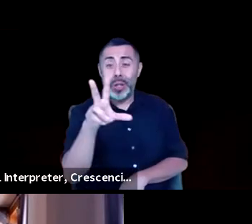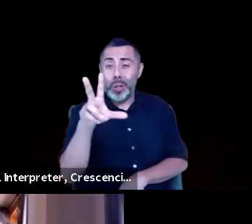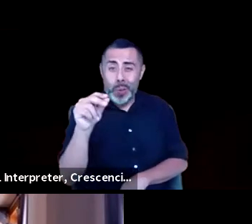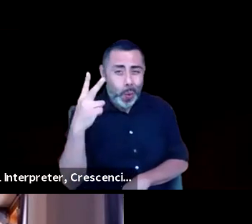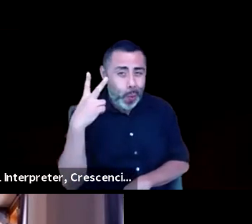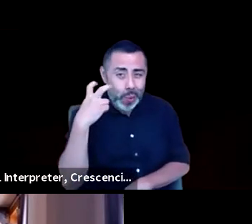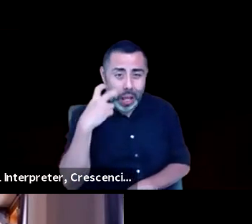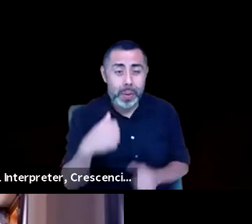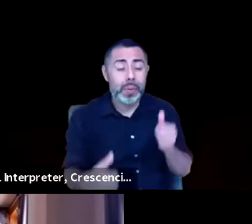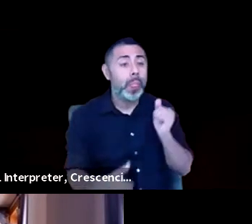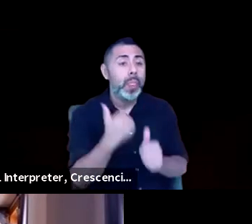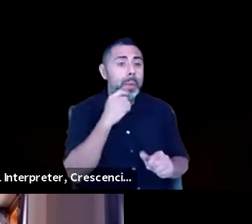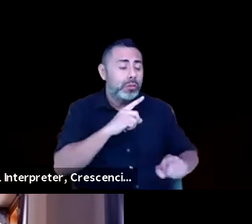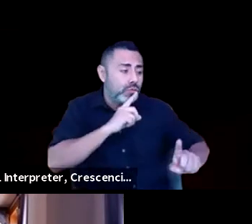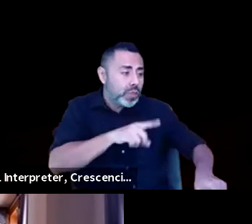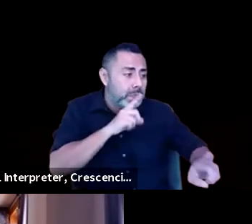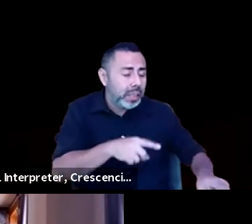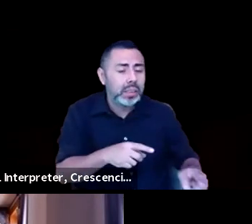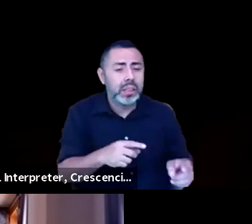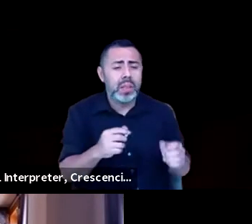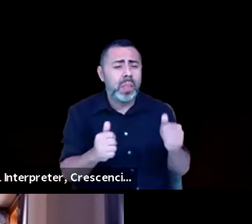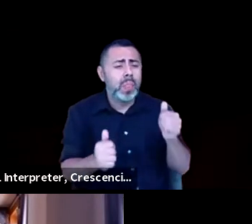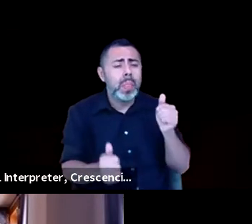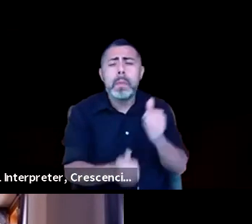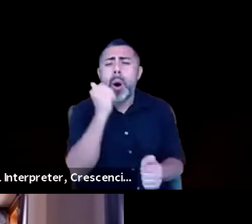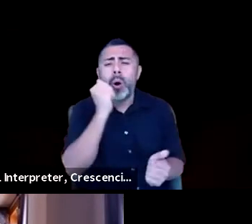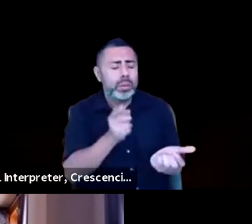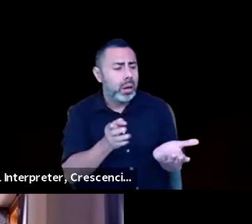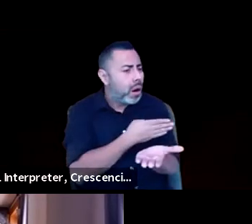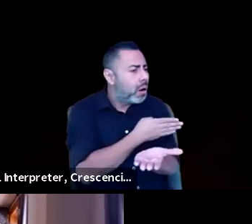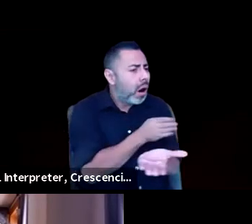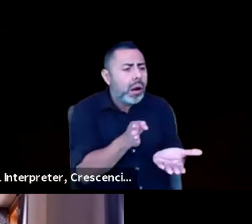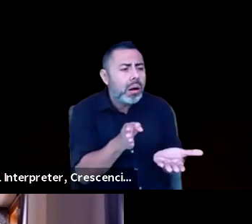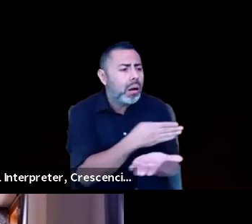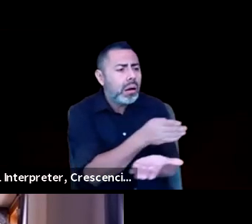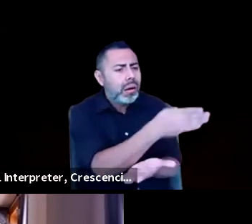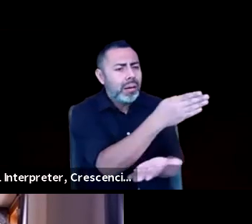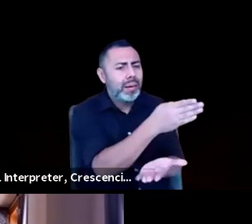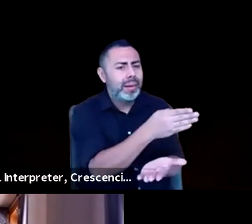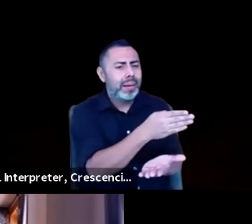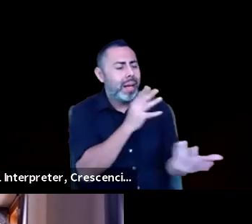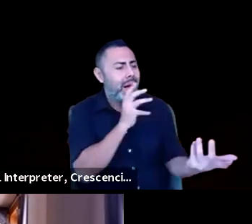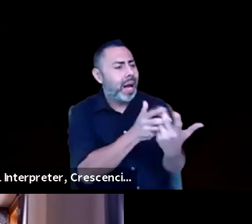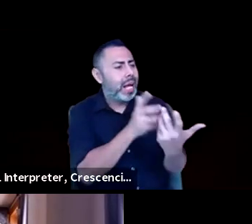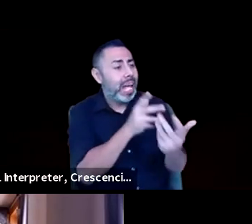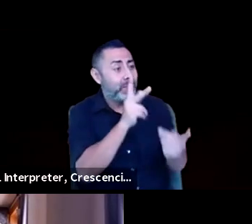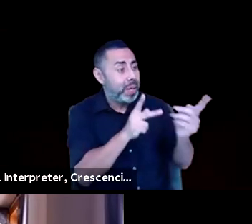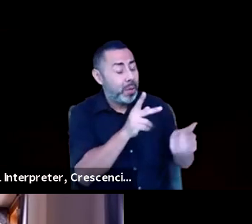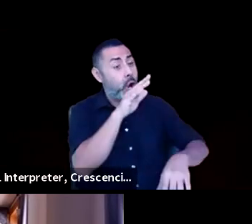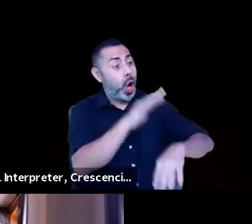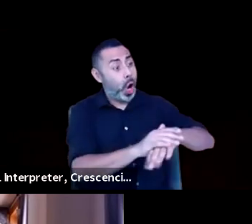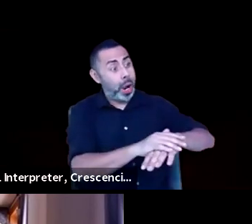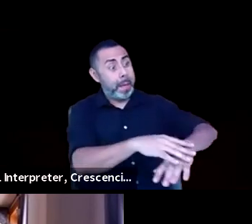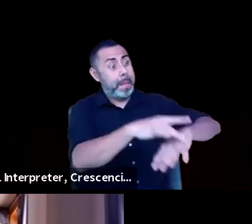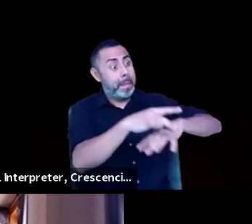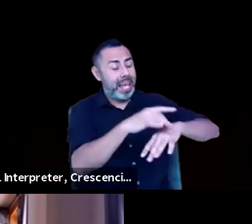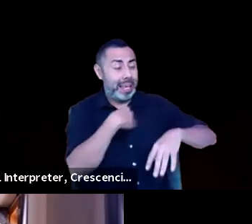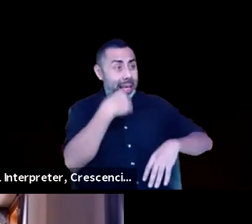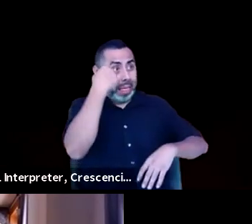responsive and nimble and adaptive people, I think, on this planet are individual